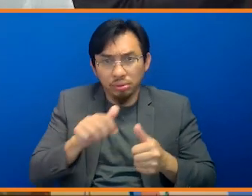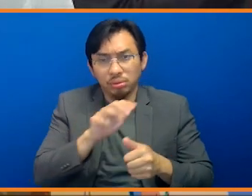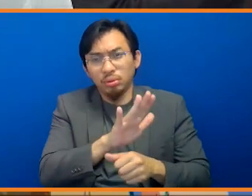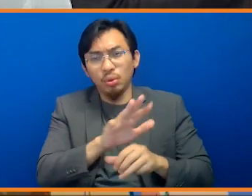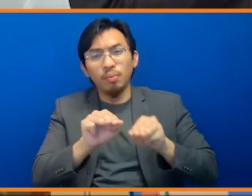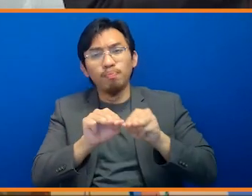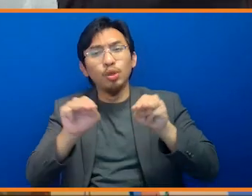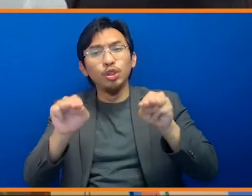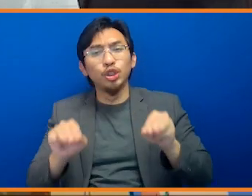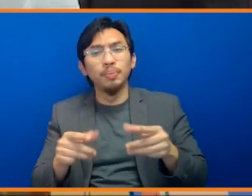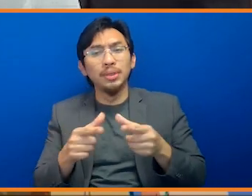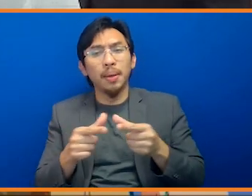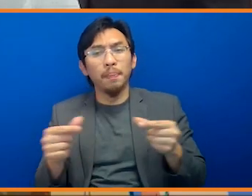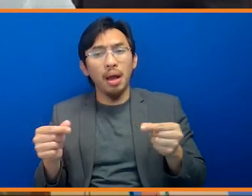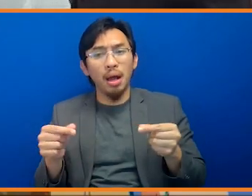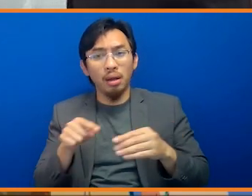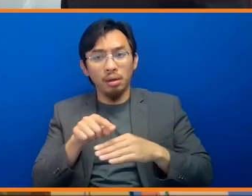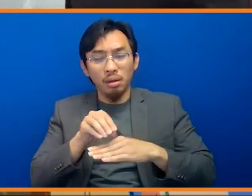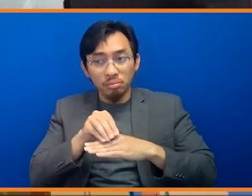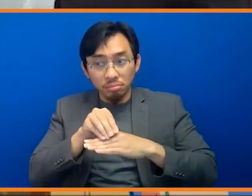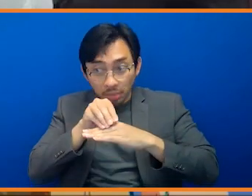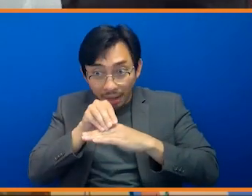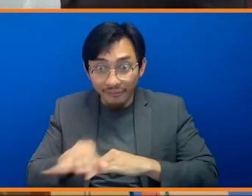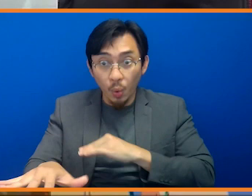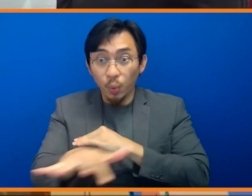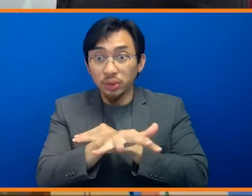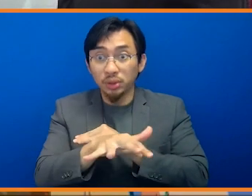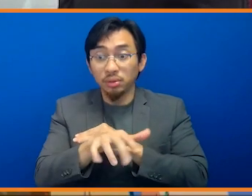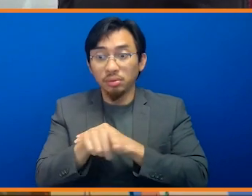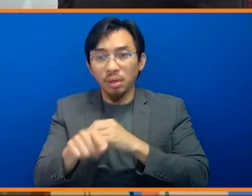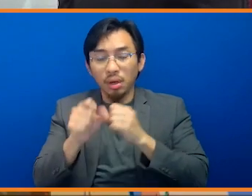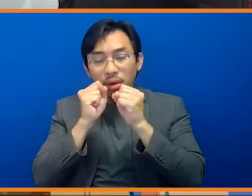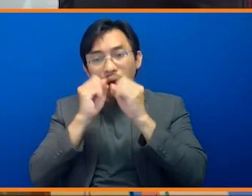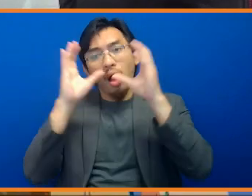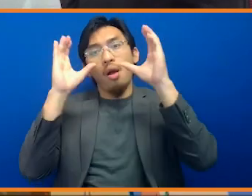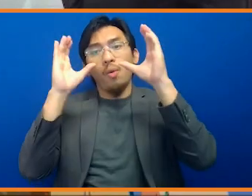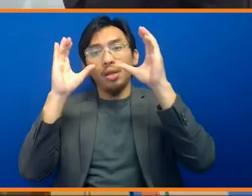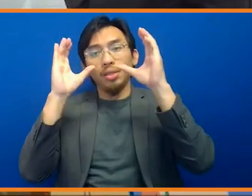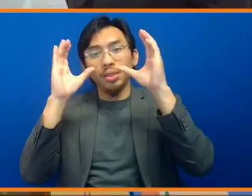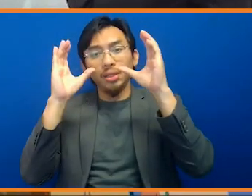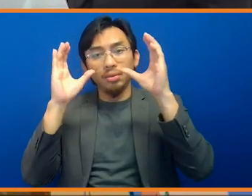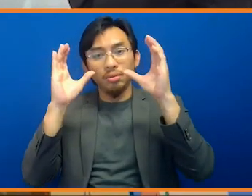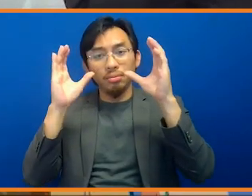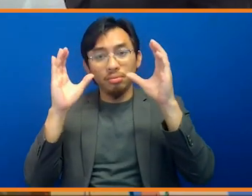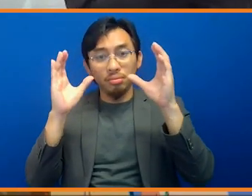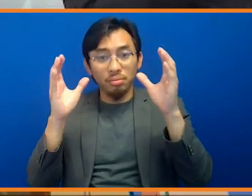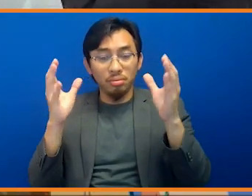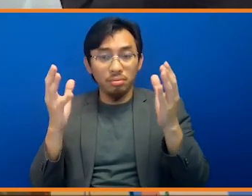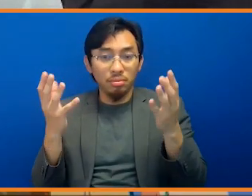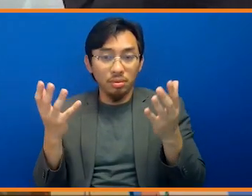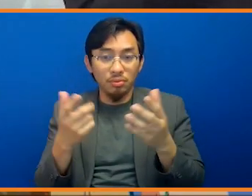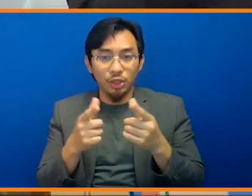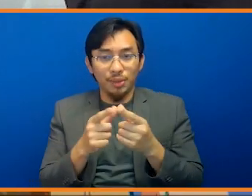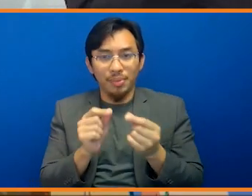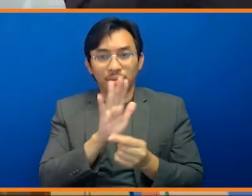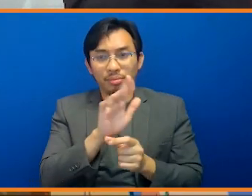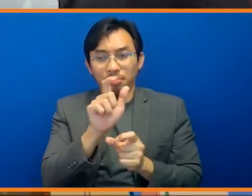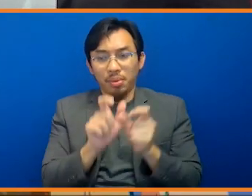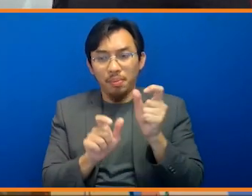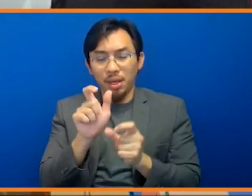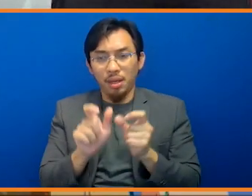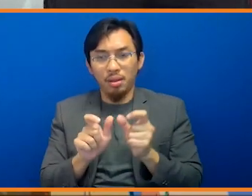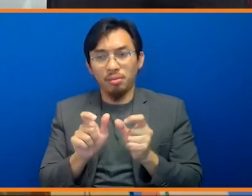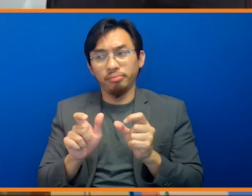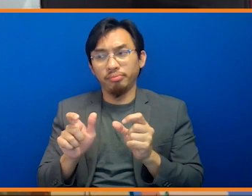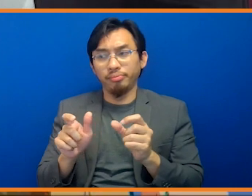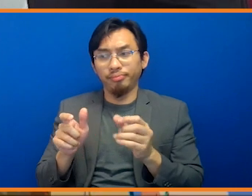in Japan to of influence about the awareness about awareness of from Japan